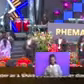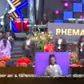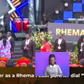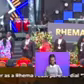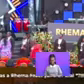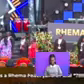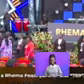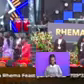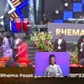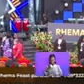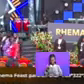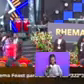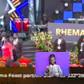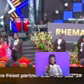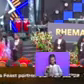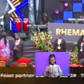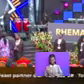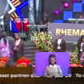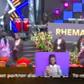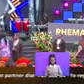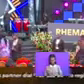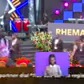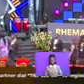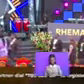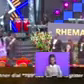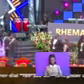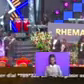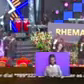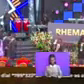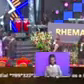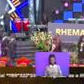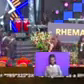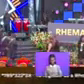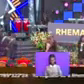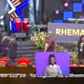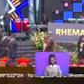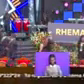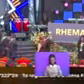fall line please quickly quickly